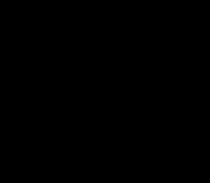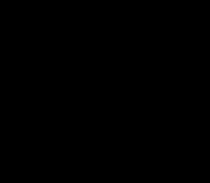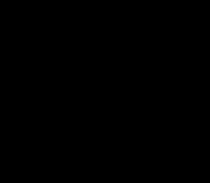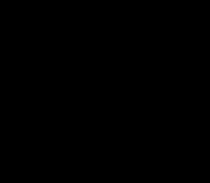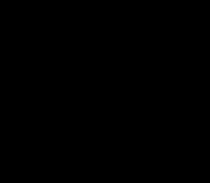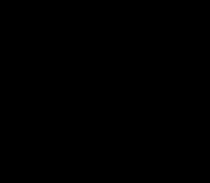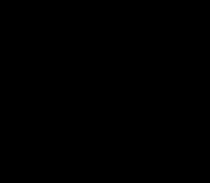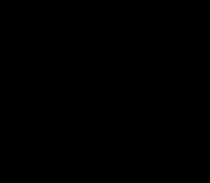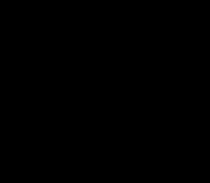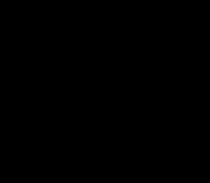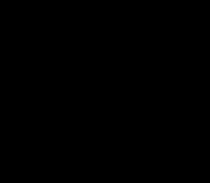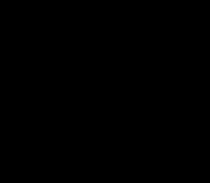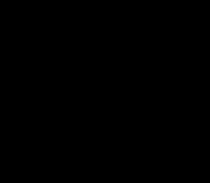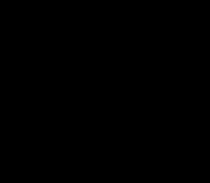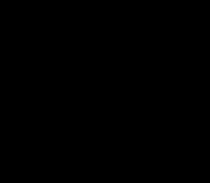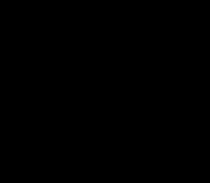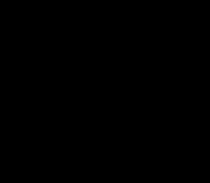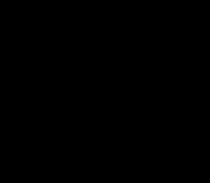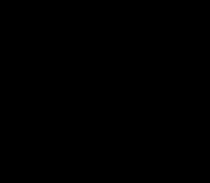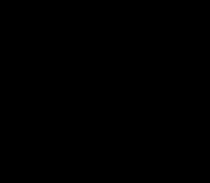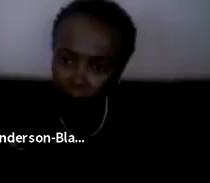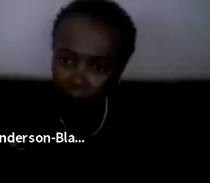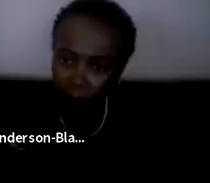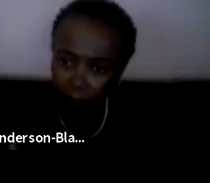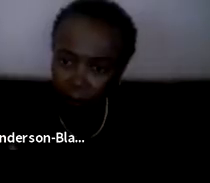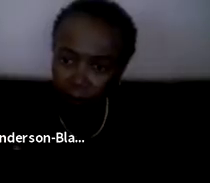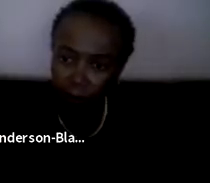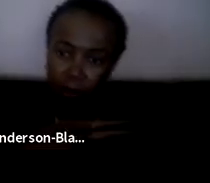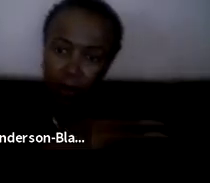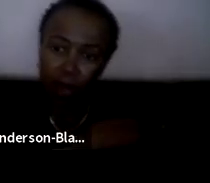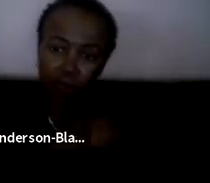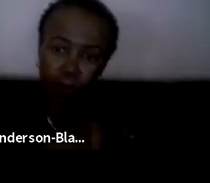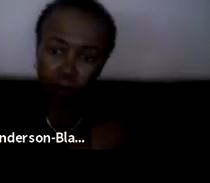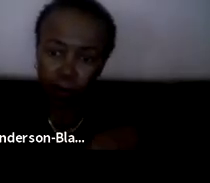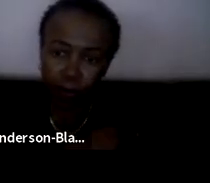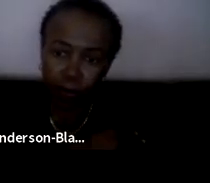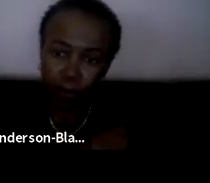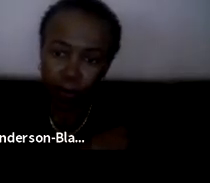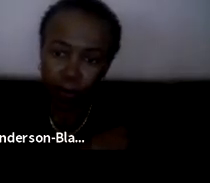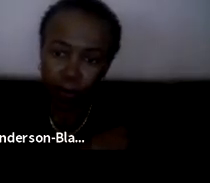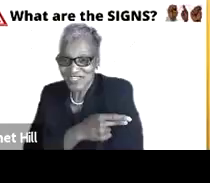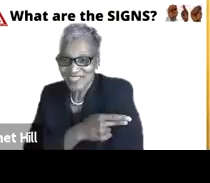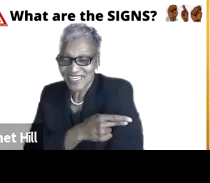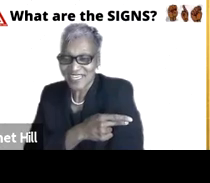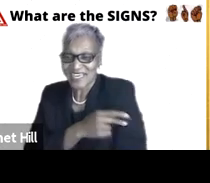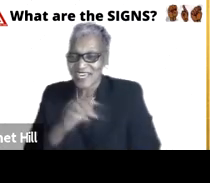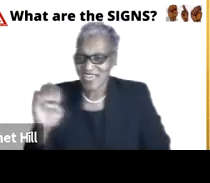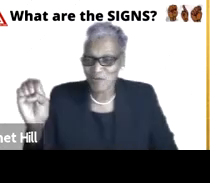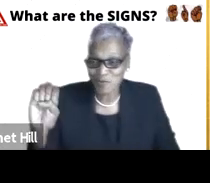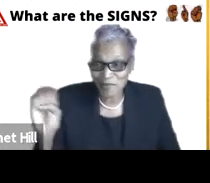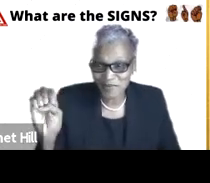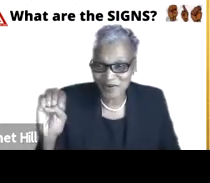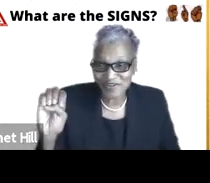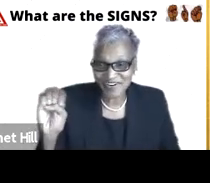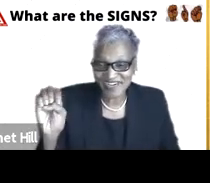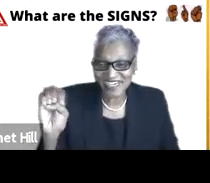And remember, name. Mm-hmm. Name. Mm-hmm. What? Hospital. For patient.